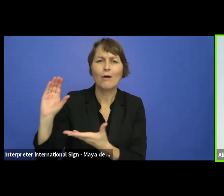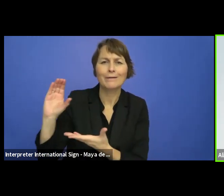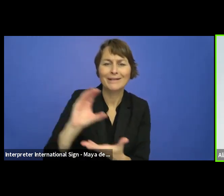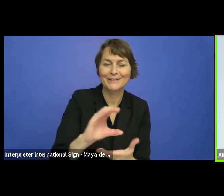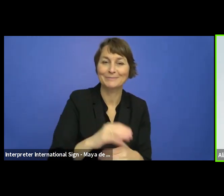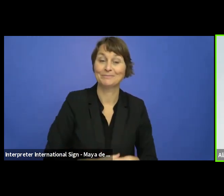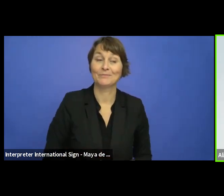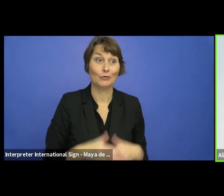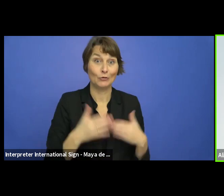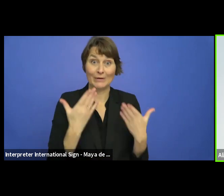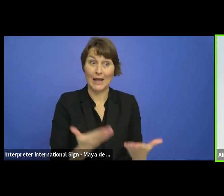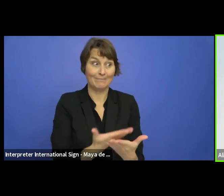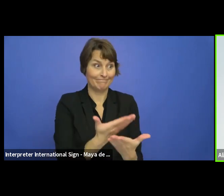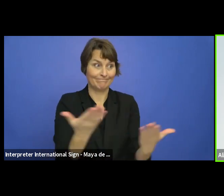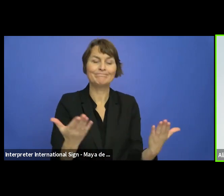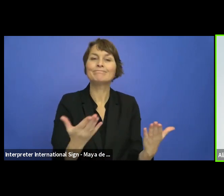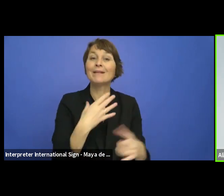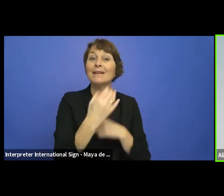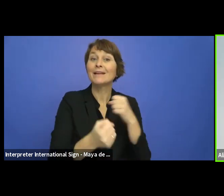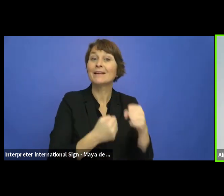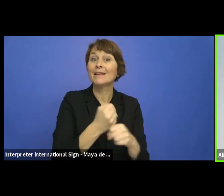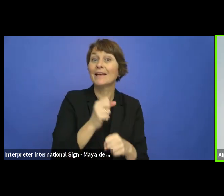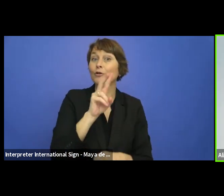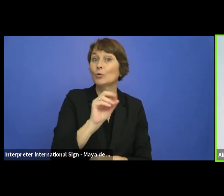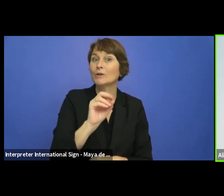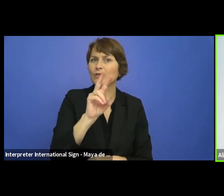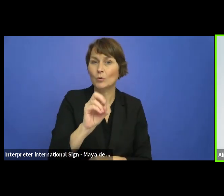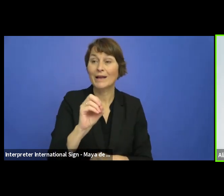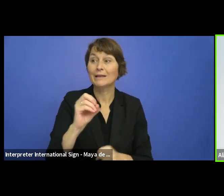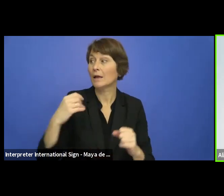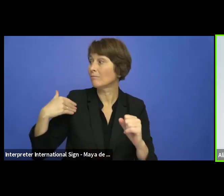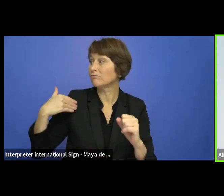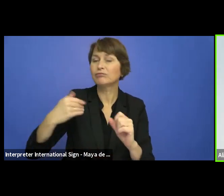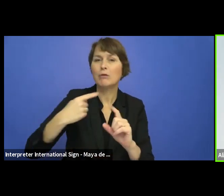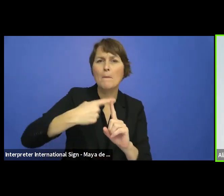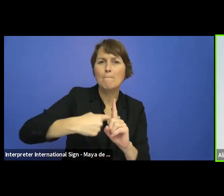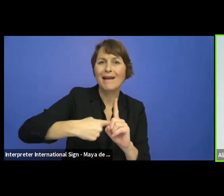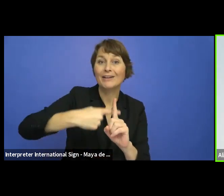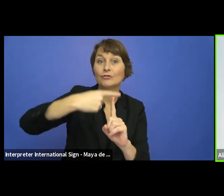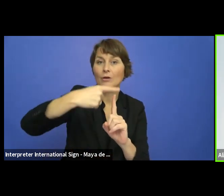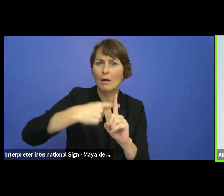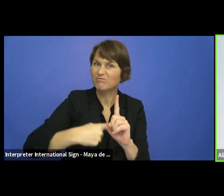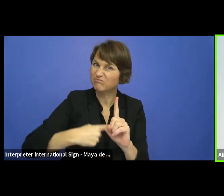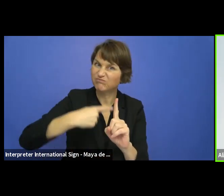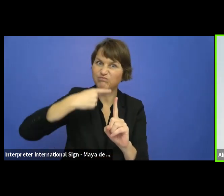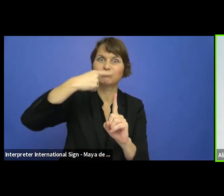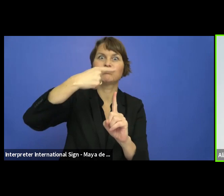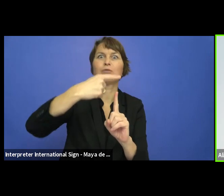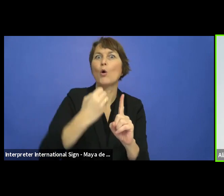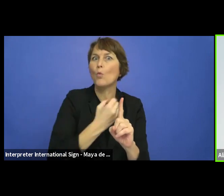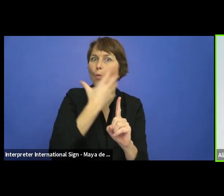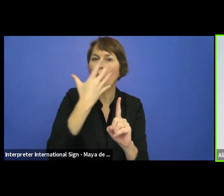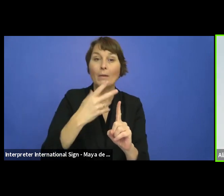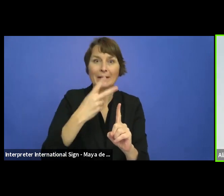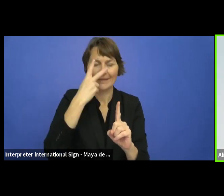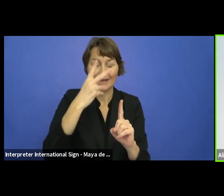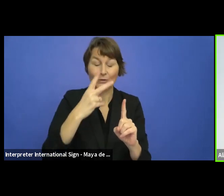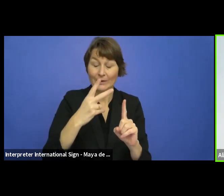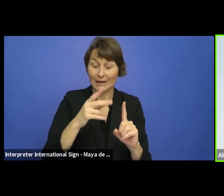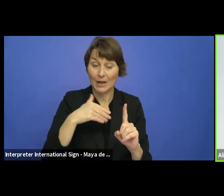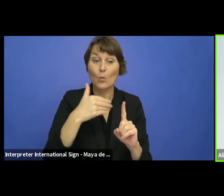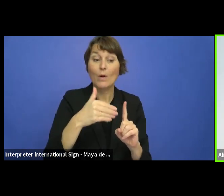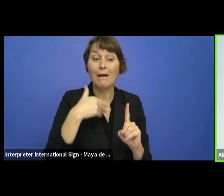2020 is set to be the warmest year on record, and we are in the midst of a catastrophic extinction event. But we